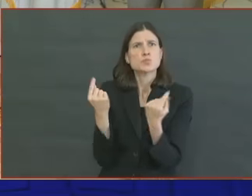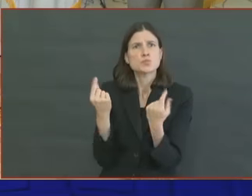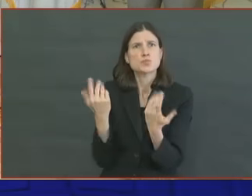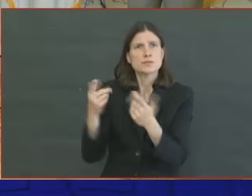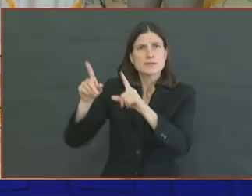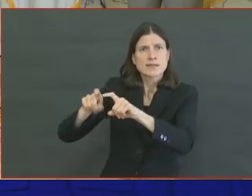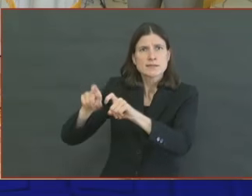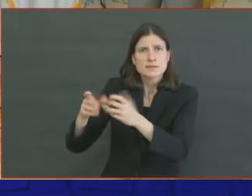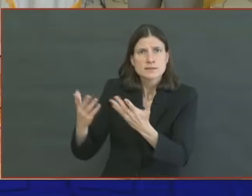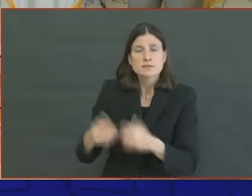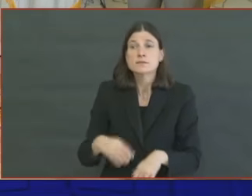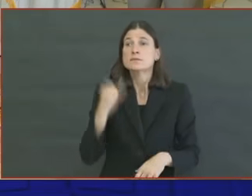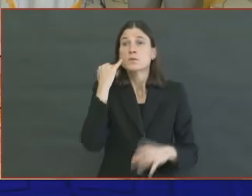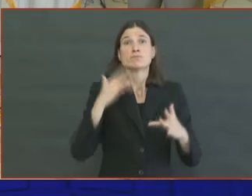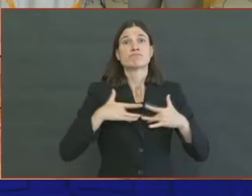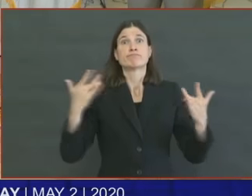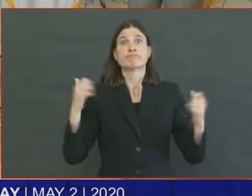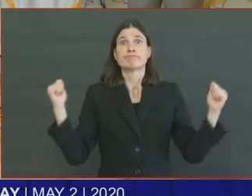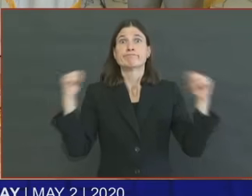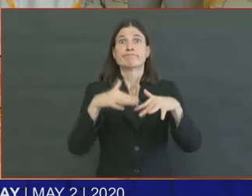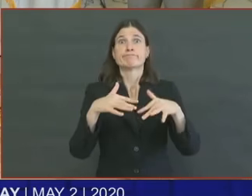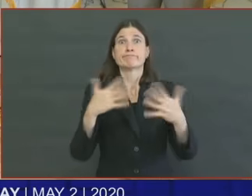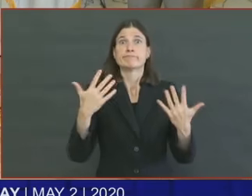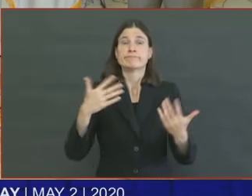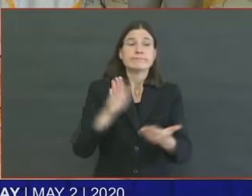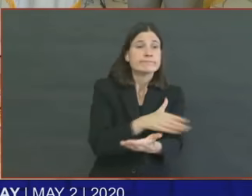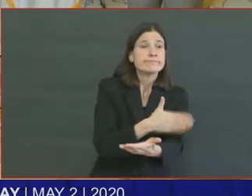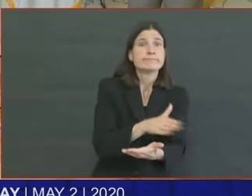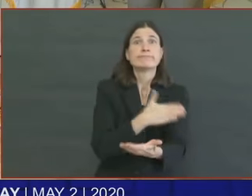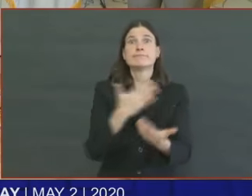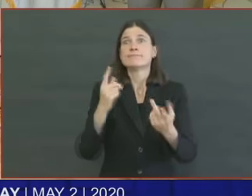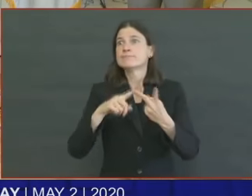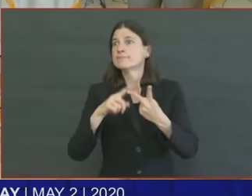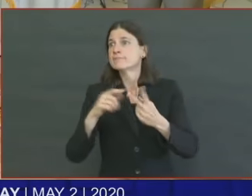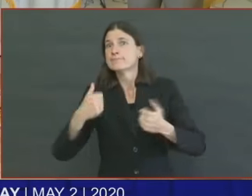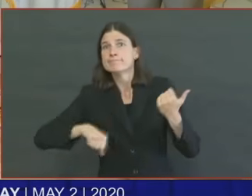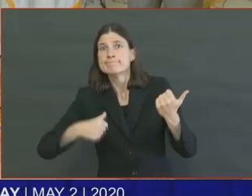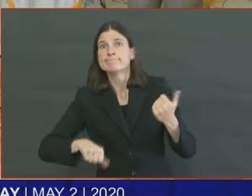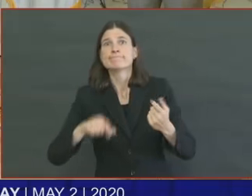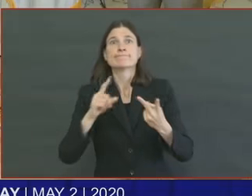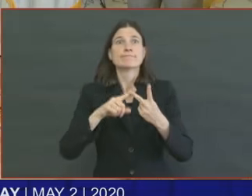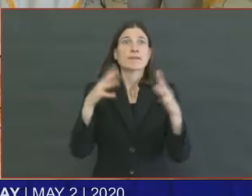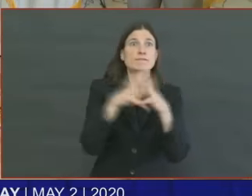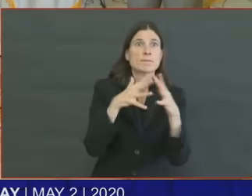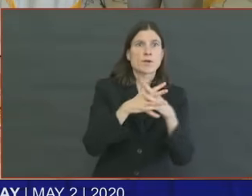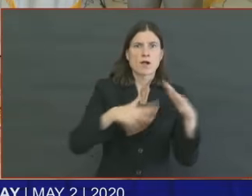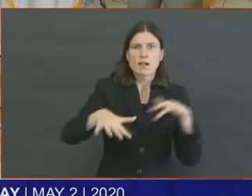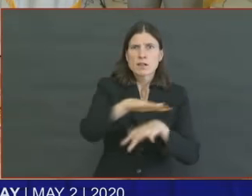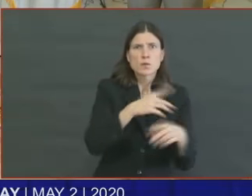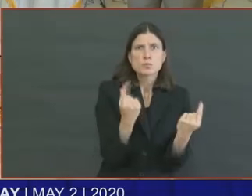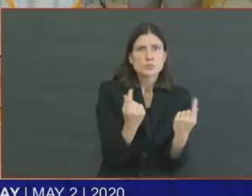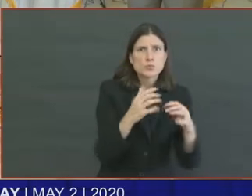classroom, infection control, clean, how they plan to clean, cafeteria. Bottom line is it's a really